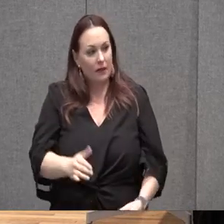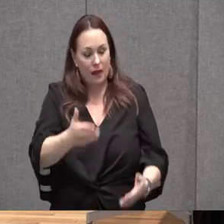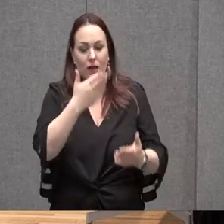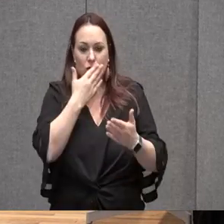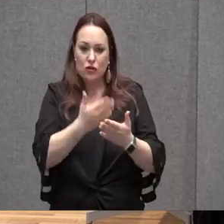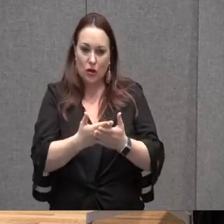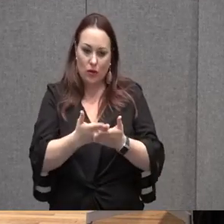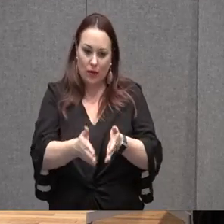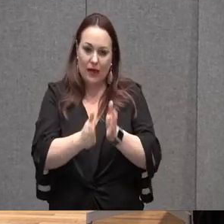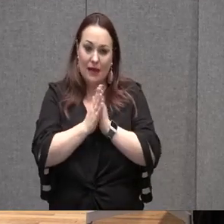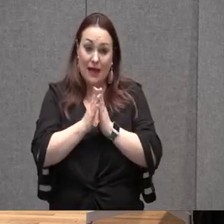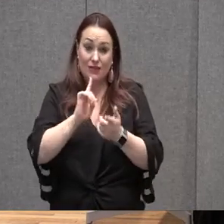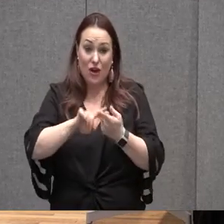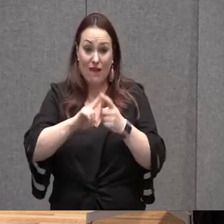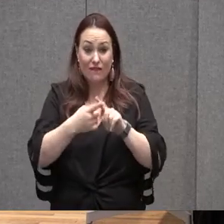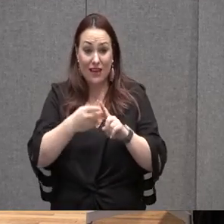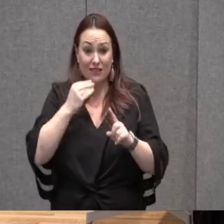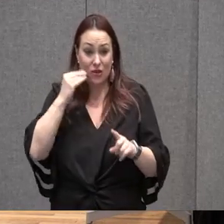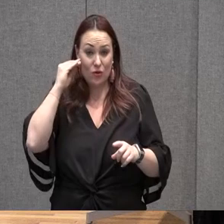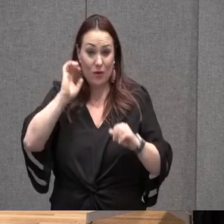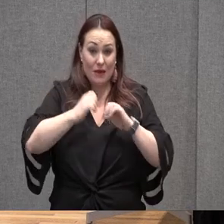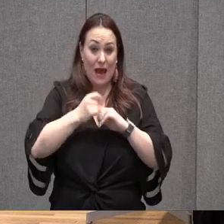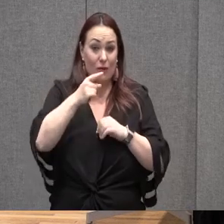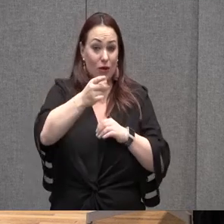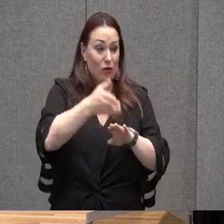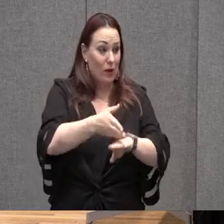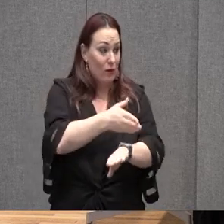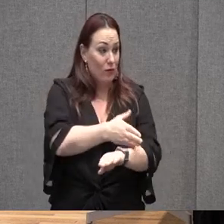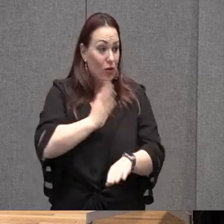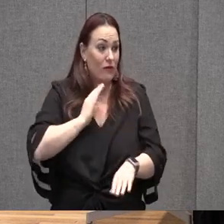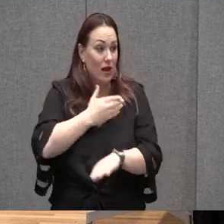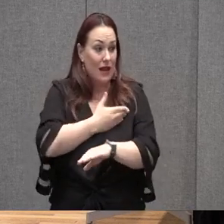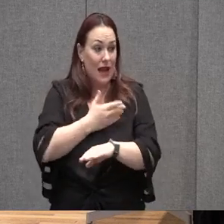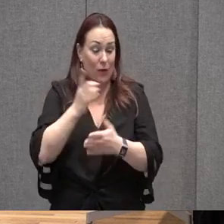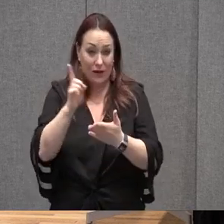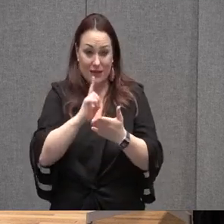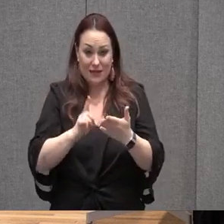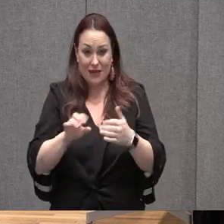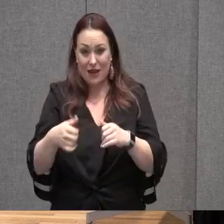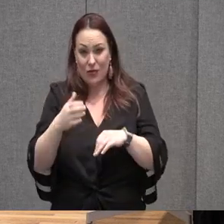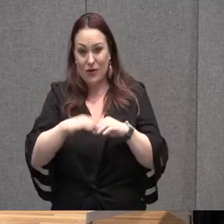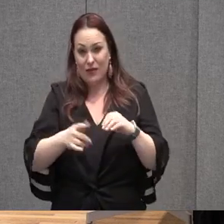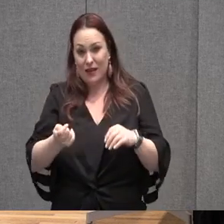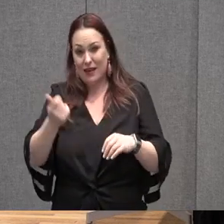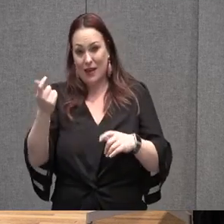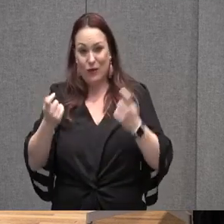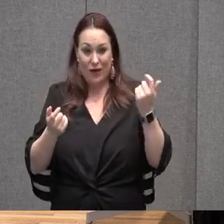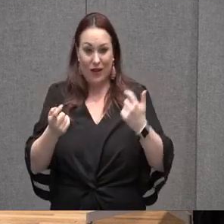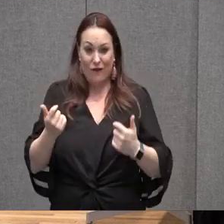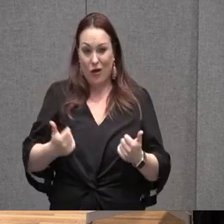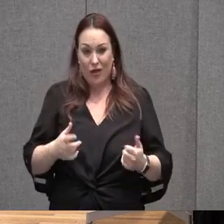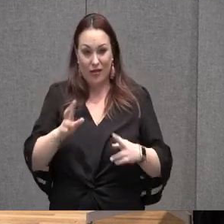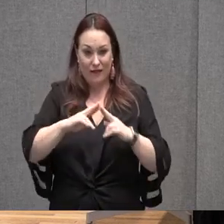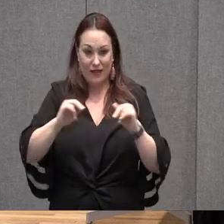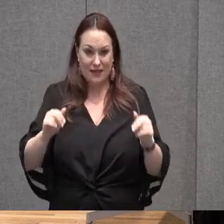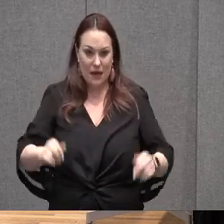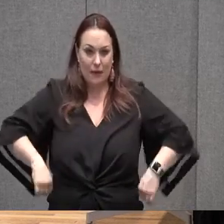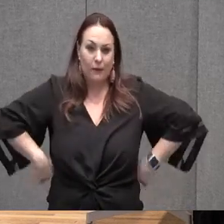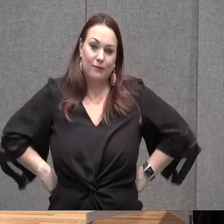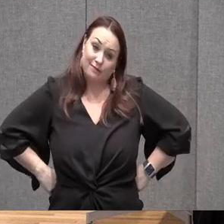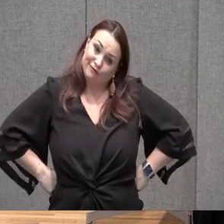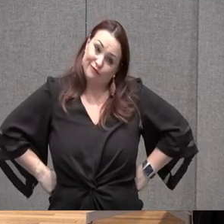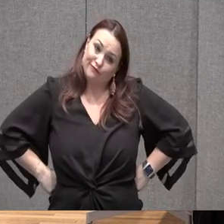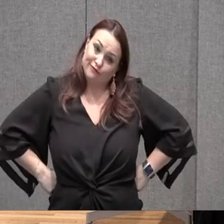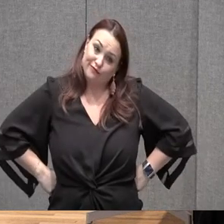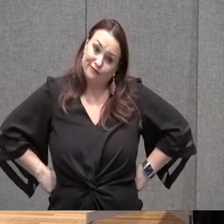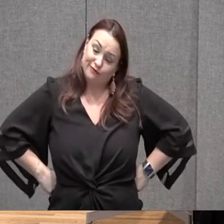We could ask our friends at home, how would you improve upon this design besides getting rid of all the tape? Well, I don't know. I